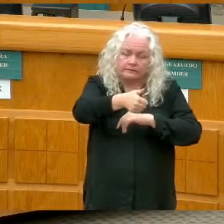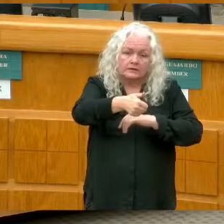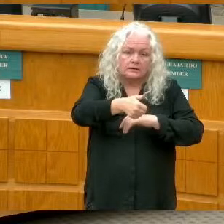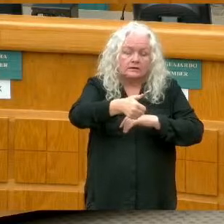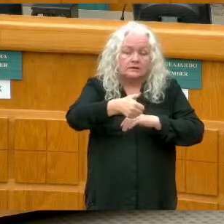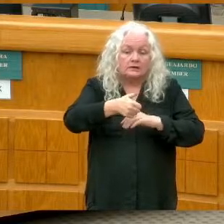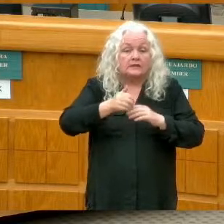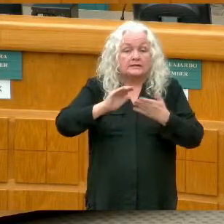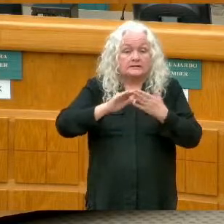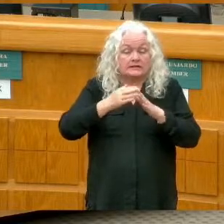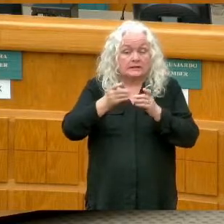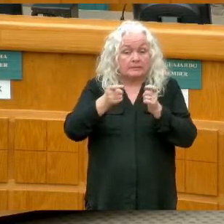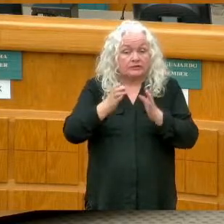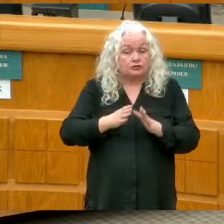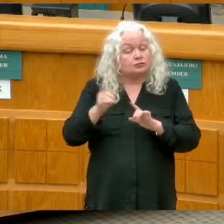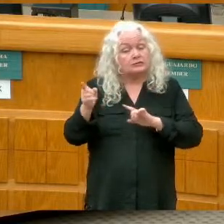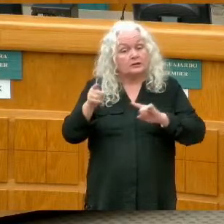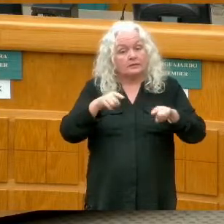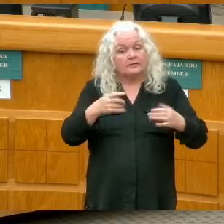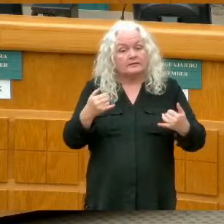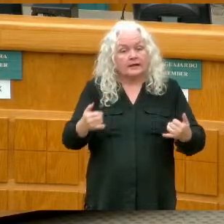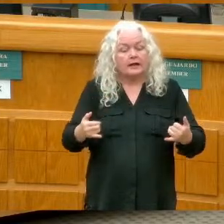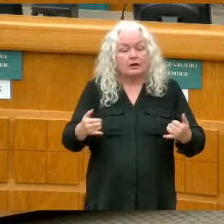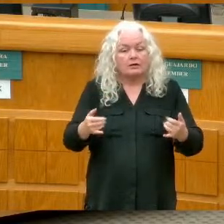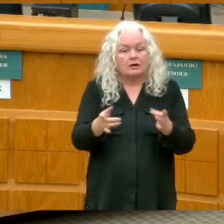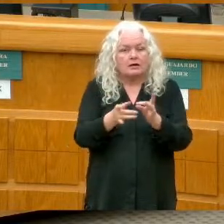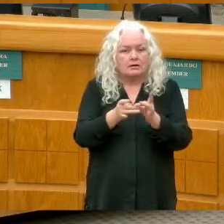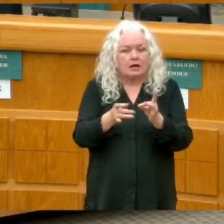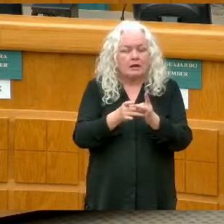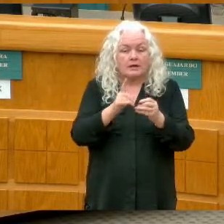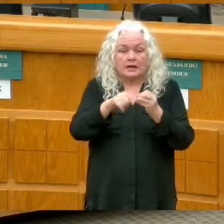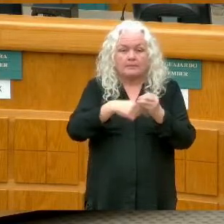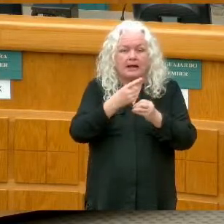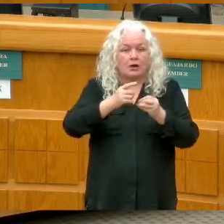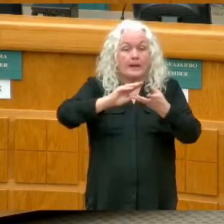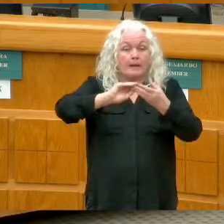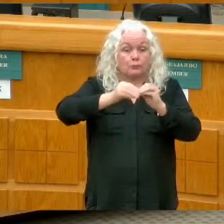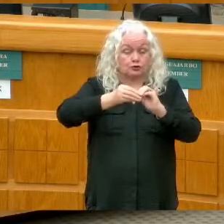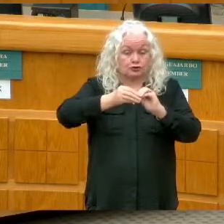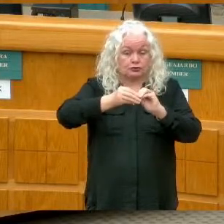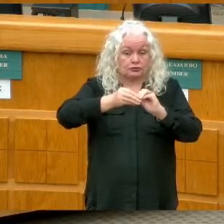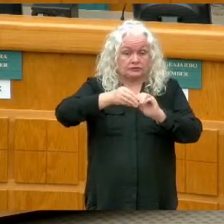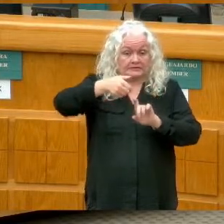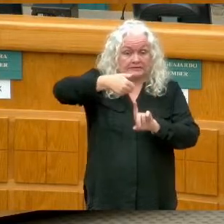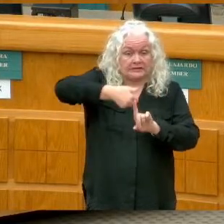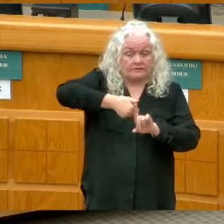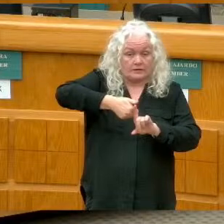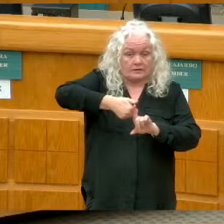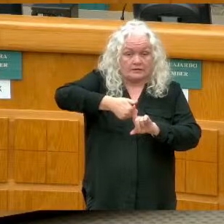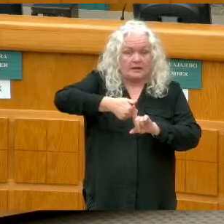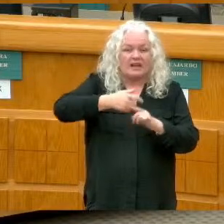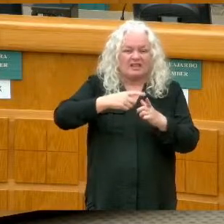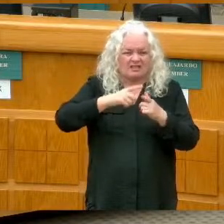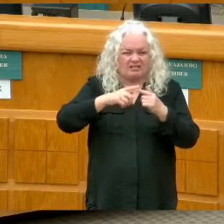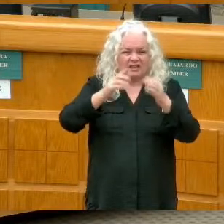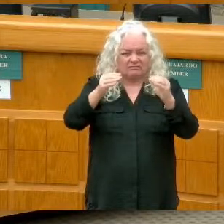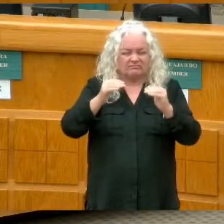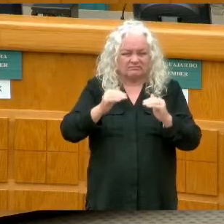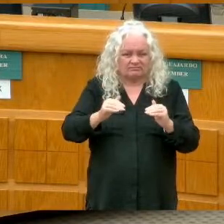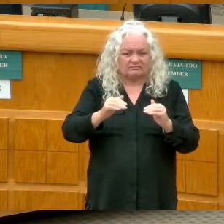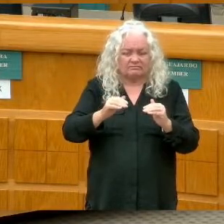so the city manager will come and make some comments about the numbers. Annette Rodriguez will come then and